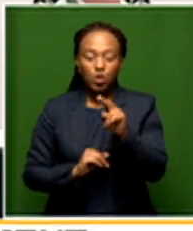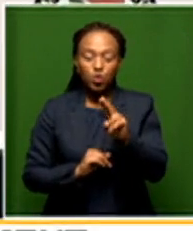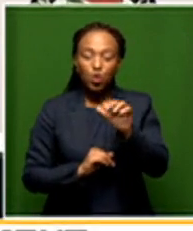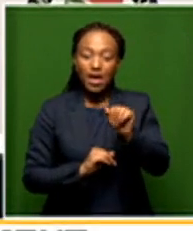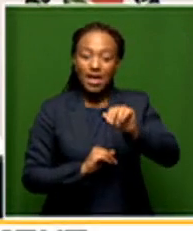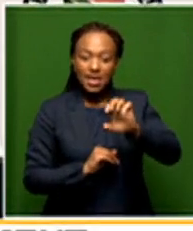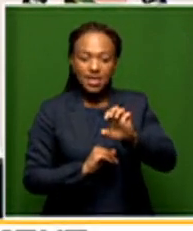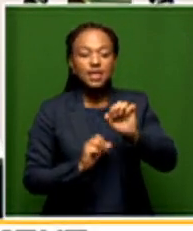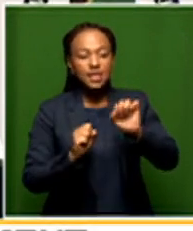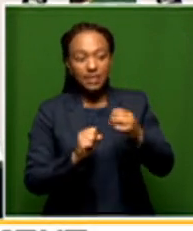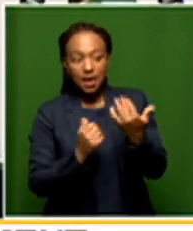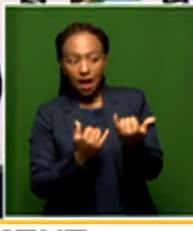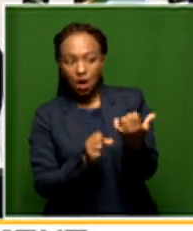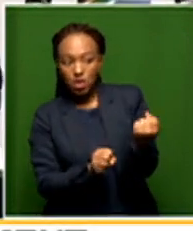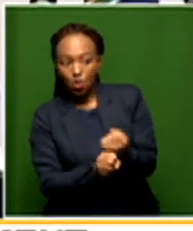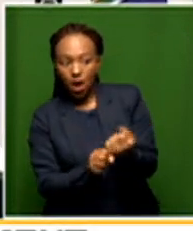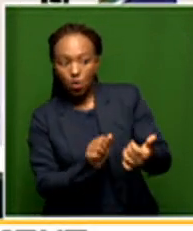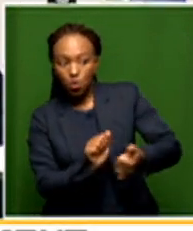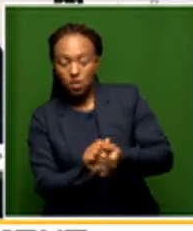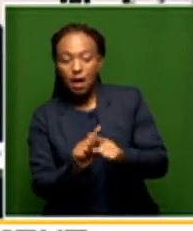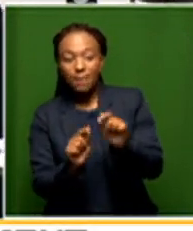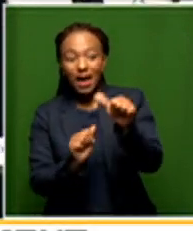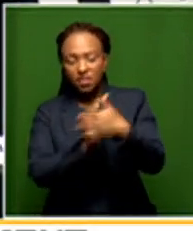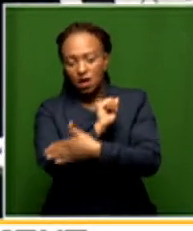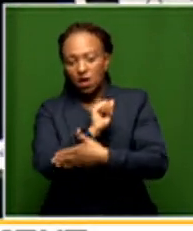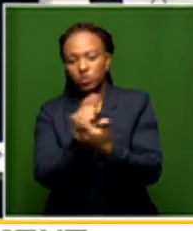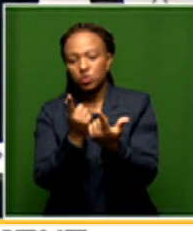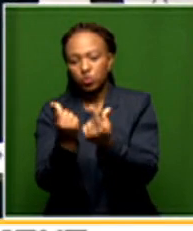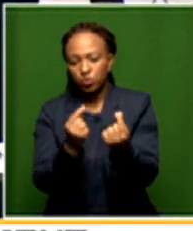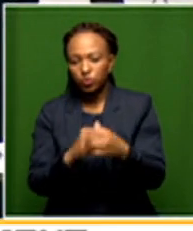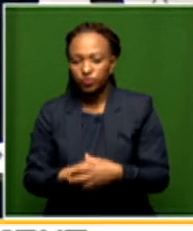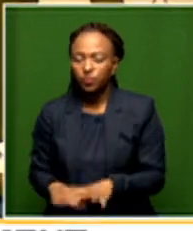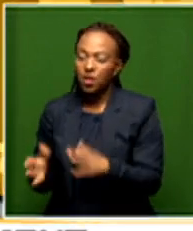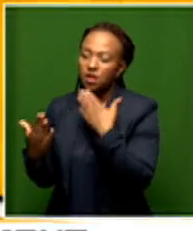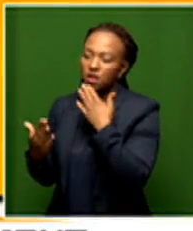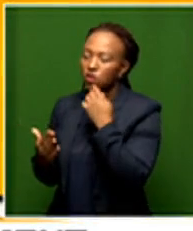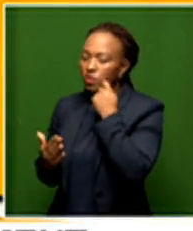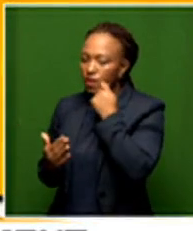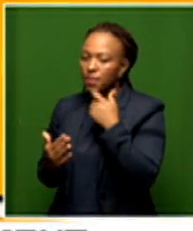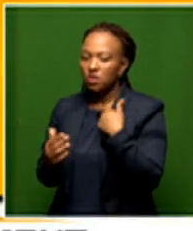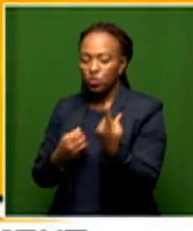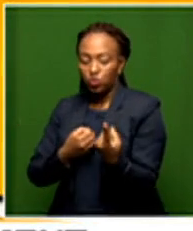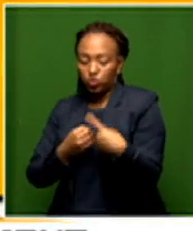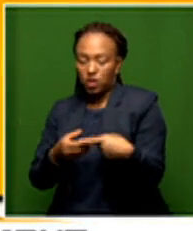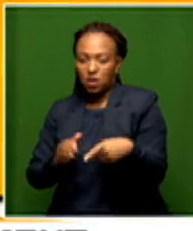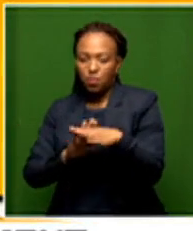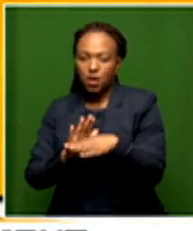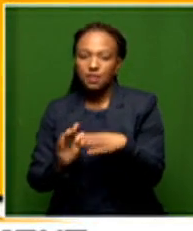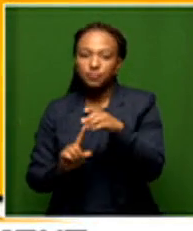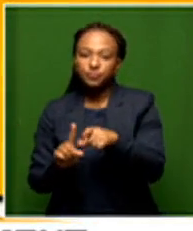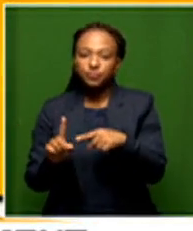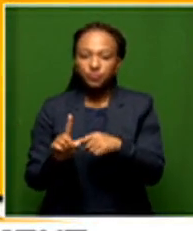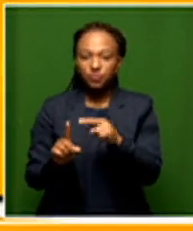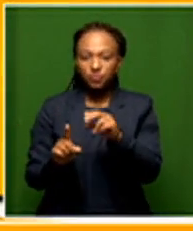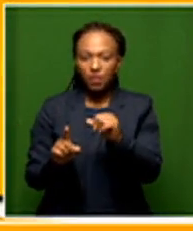be cooperating, but other countries perhaps are. All right. Gentlemen, thanks very much for joining us here on the program. Lawson Naidoo, the